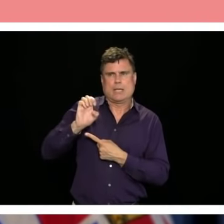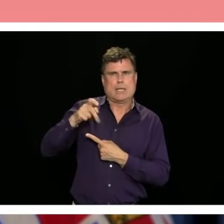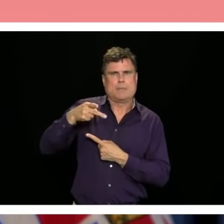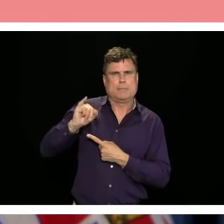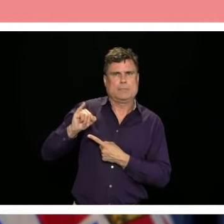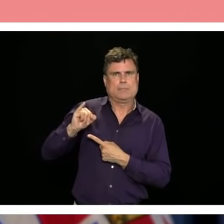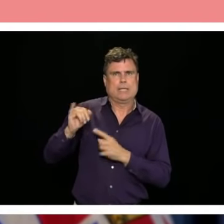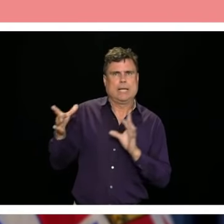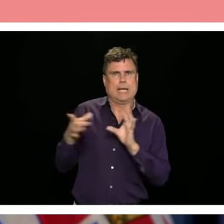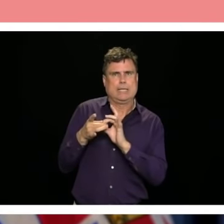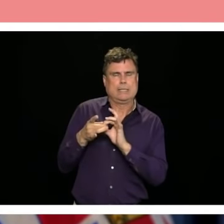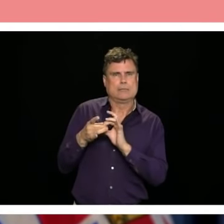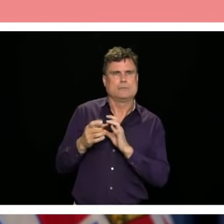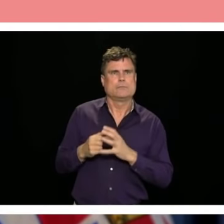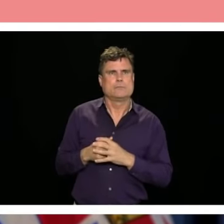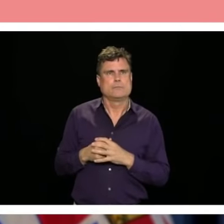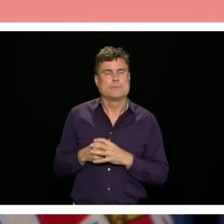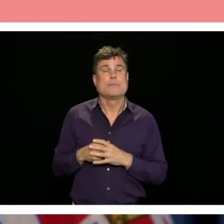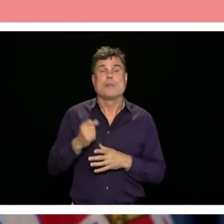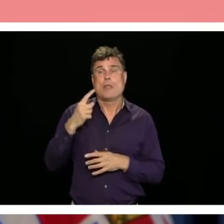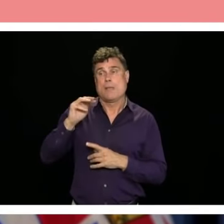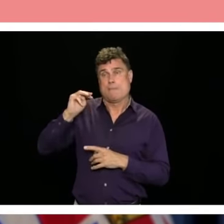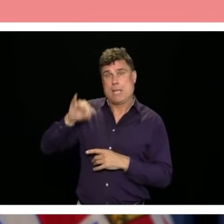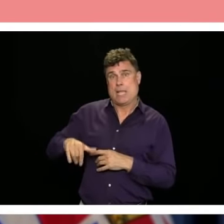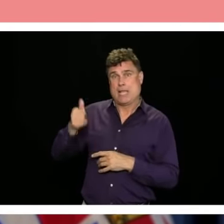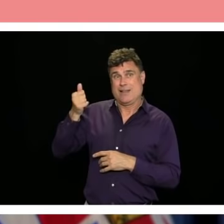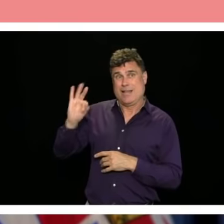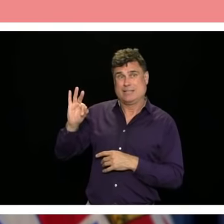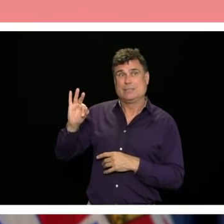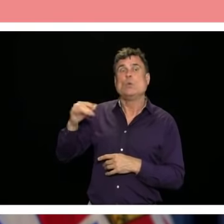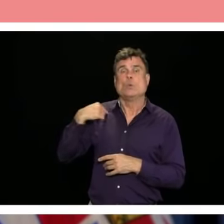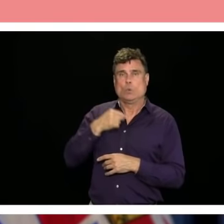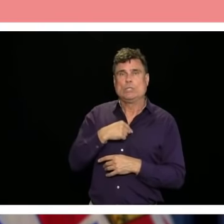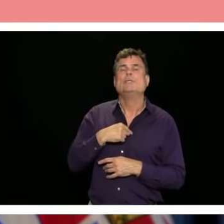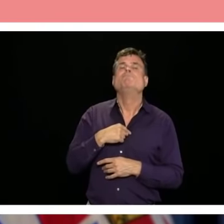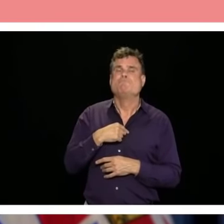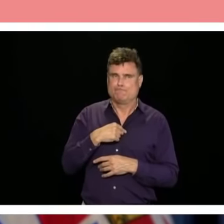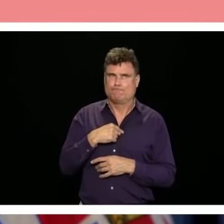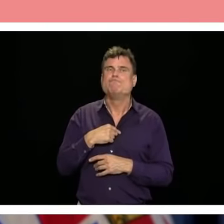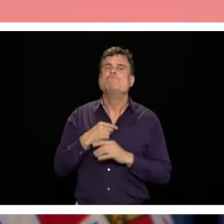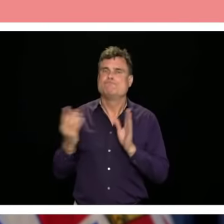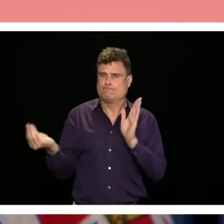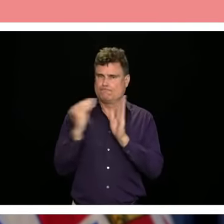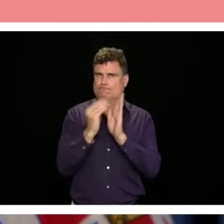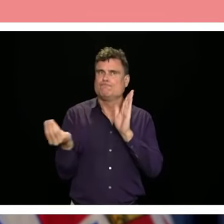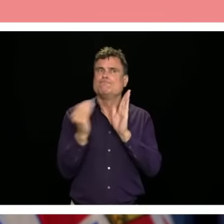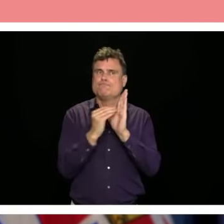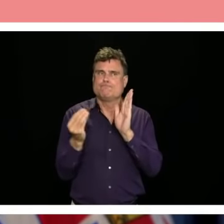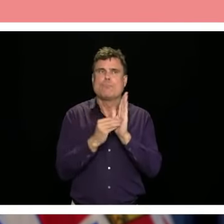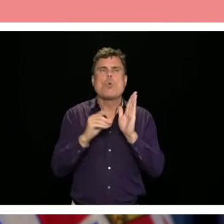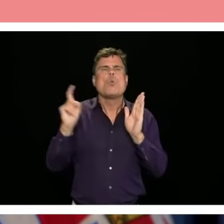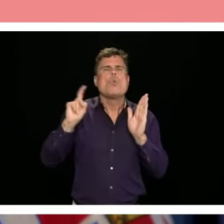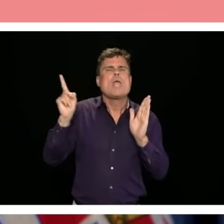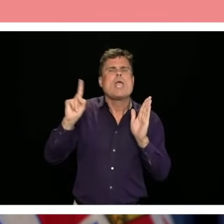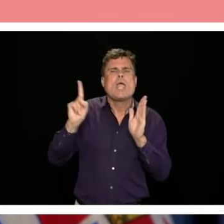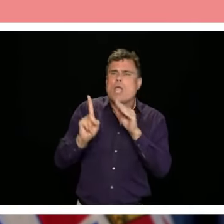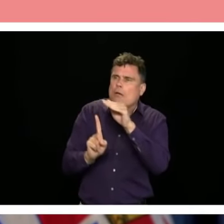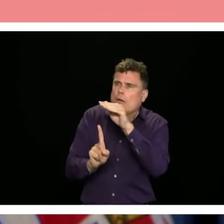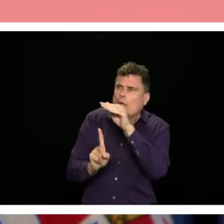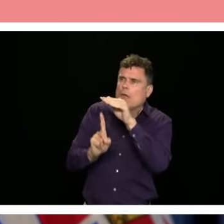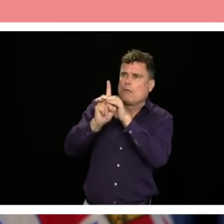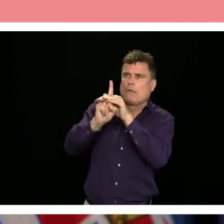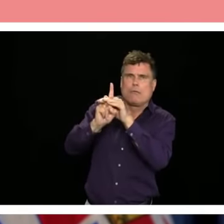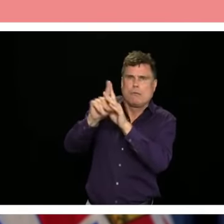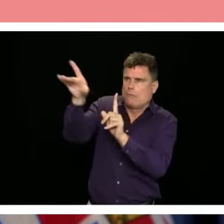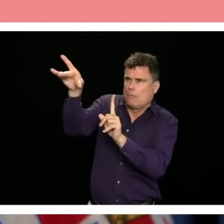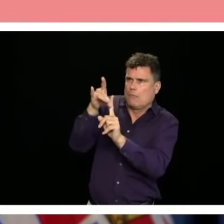the data that we presented today. And I chose today to add those to our data so